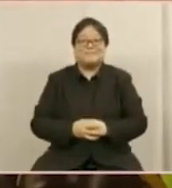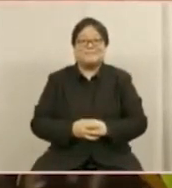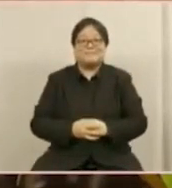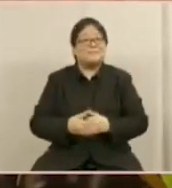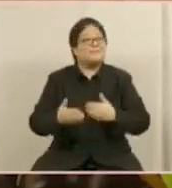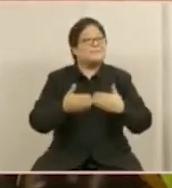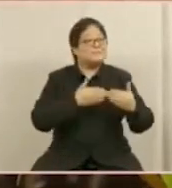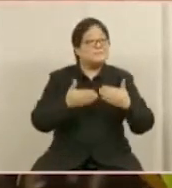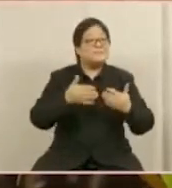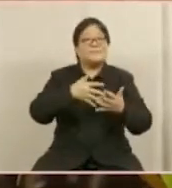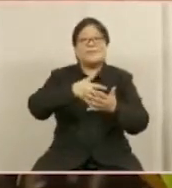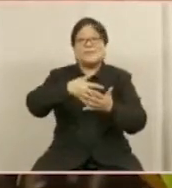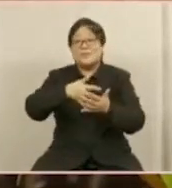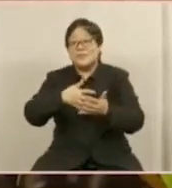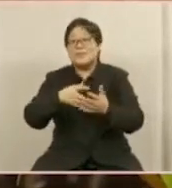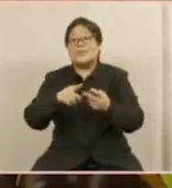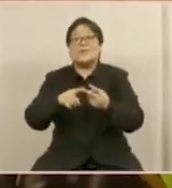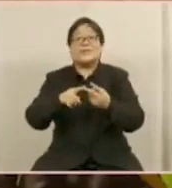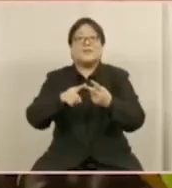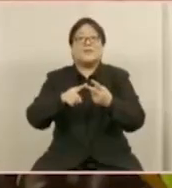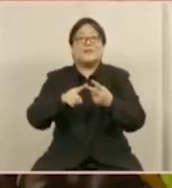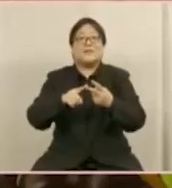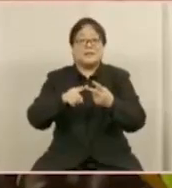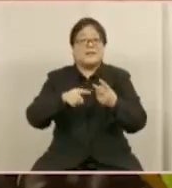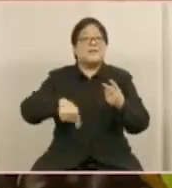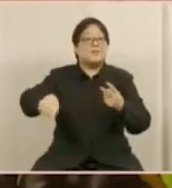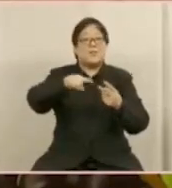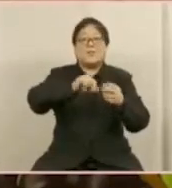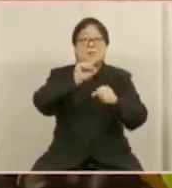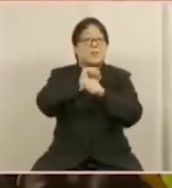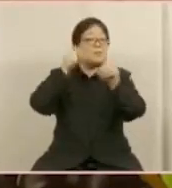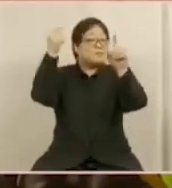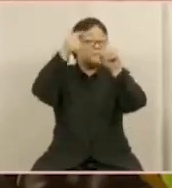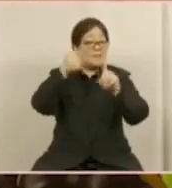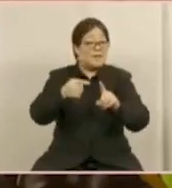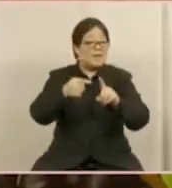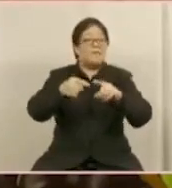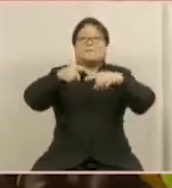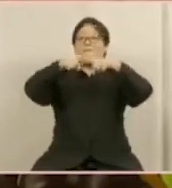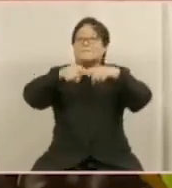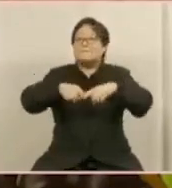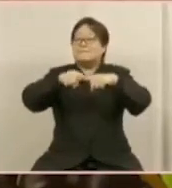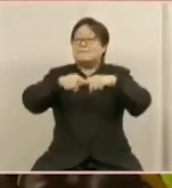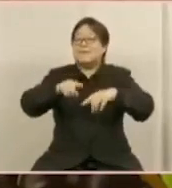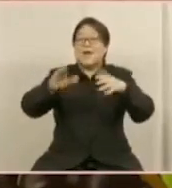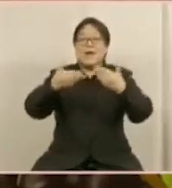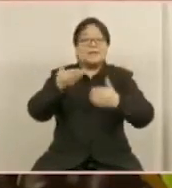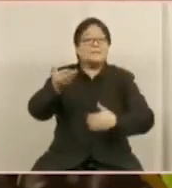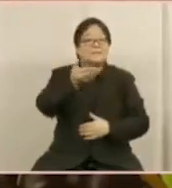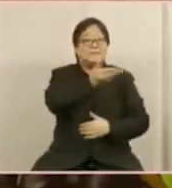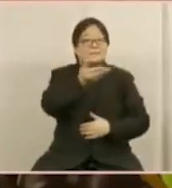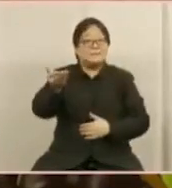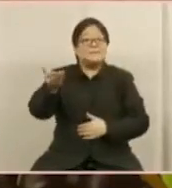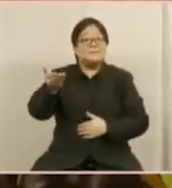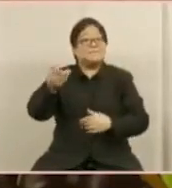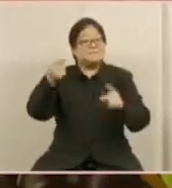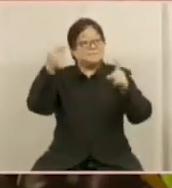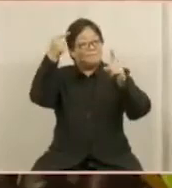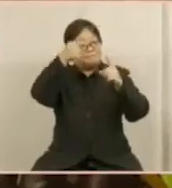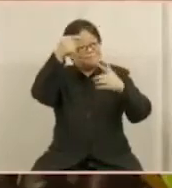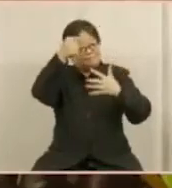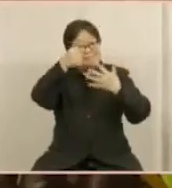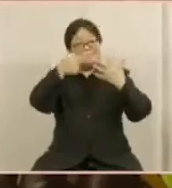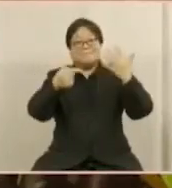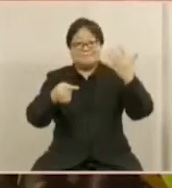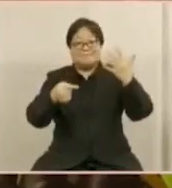durable and peaceful 21st century world order would depend on how we can deviate